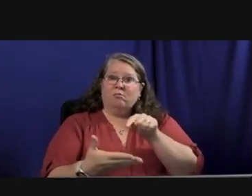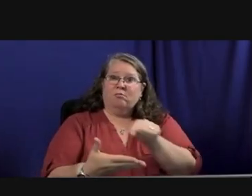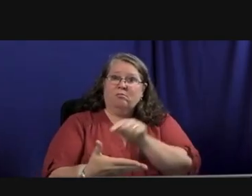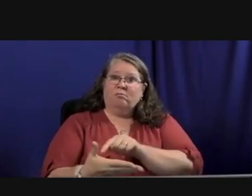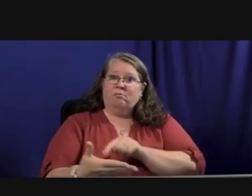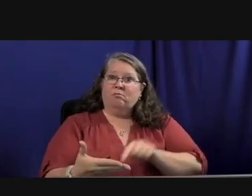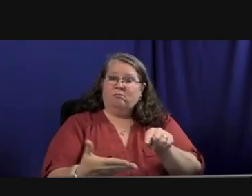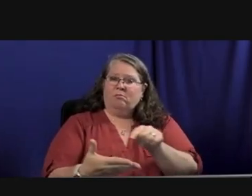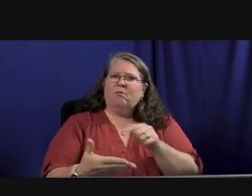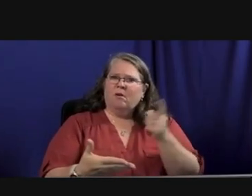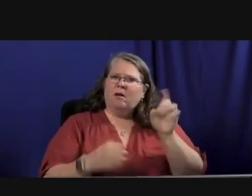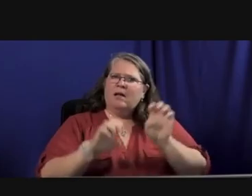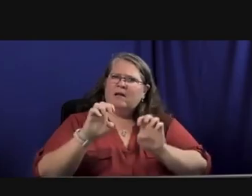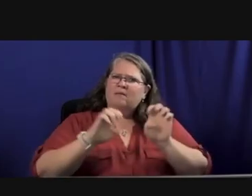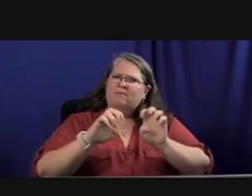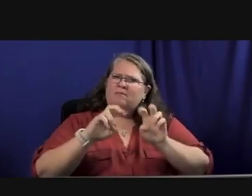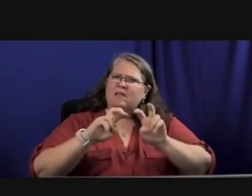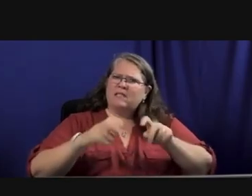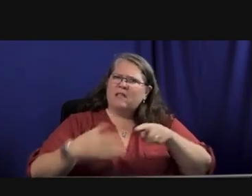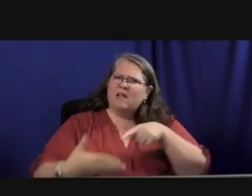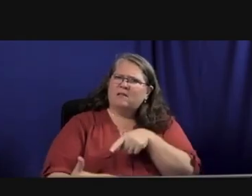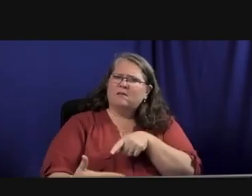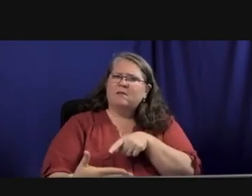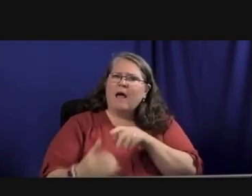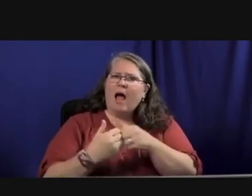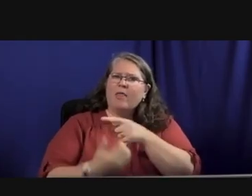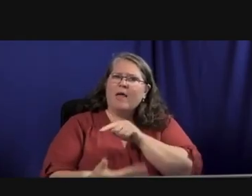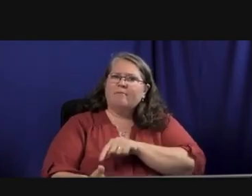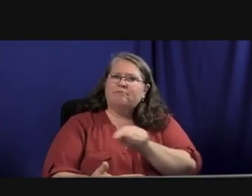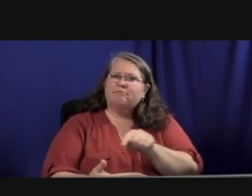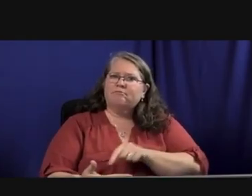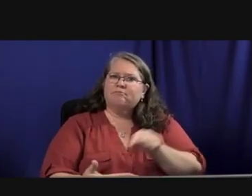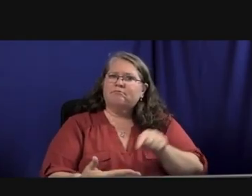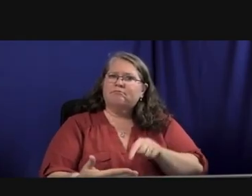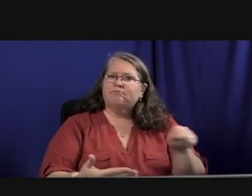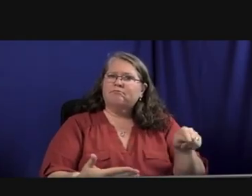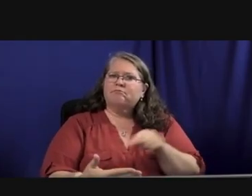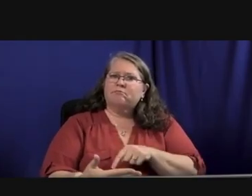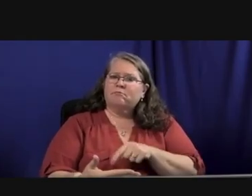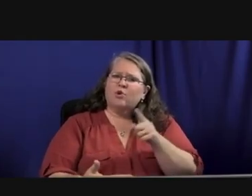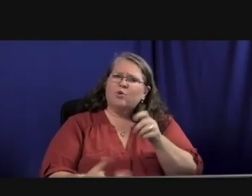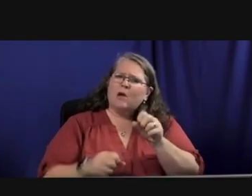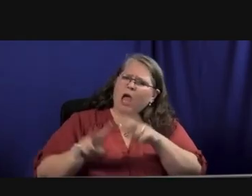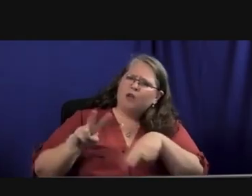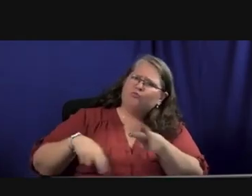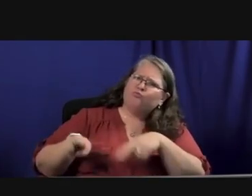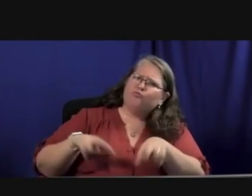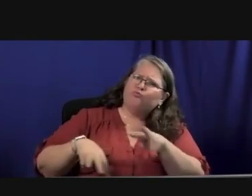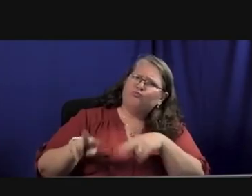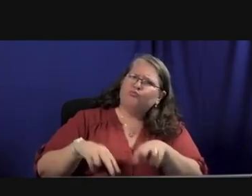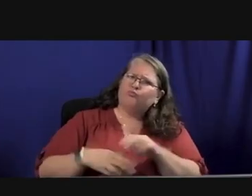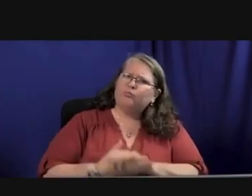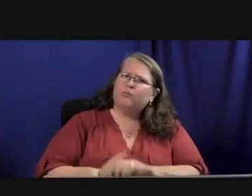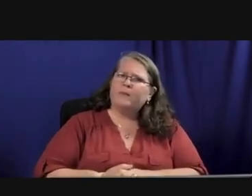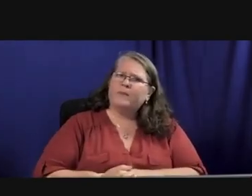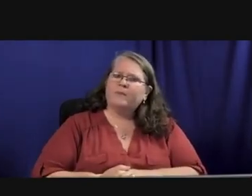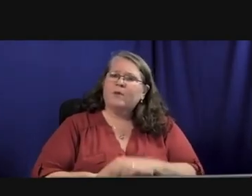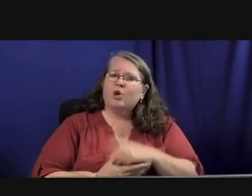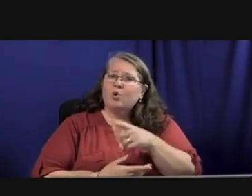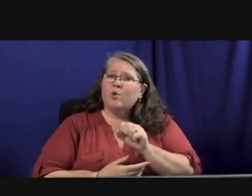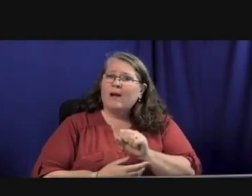A deaf plus person pointing to something and they may use an alternative mode